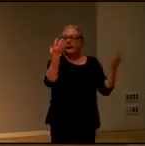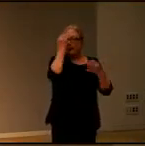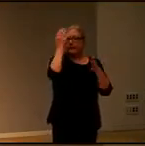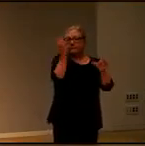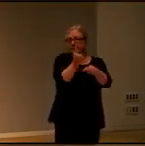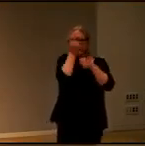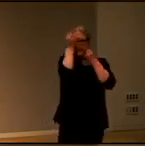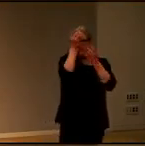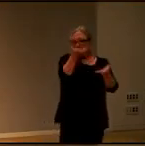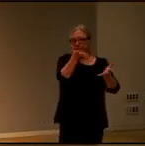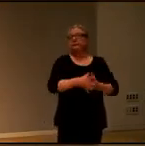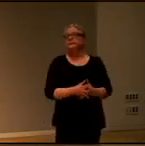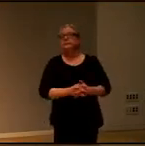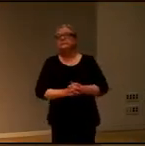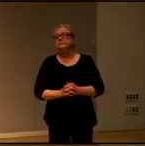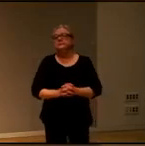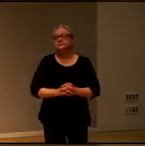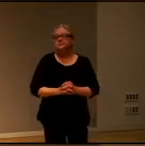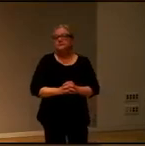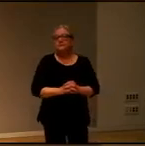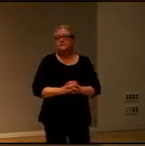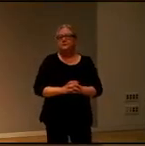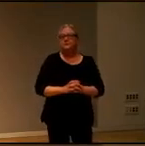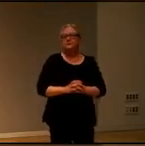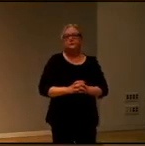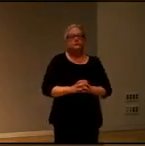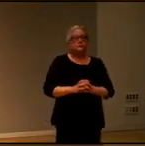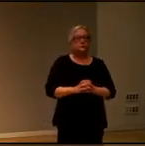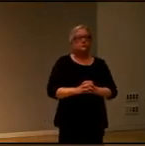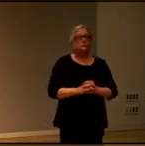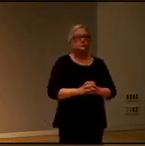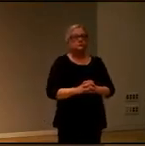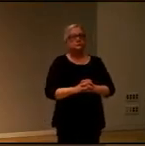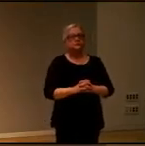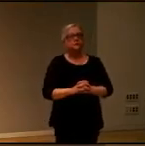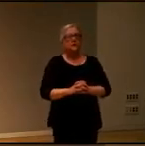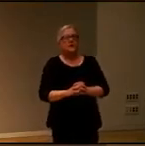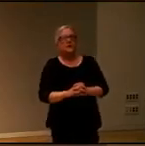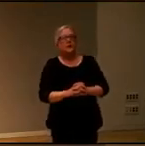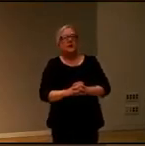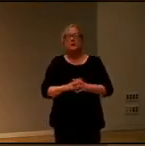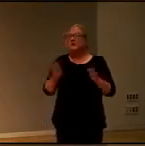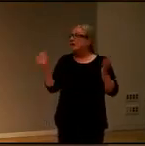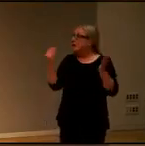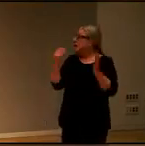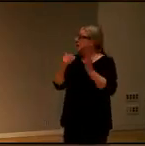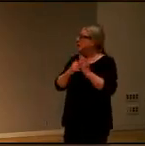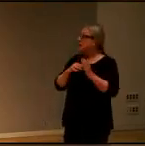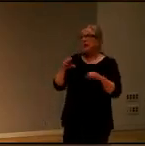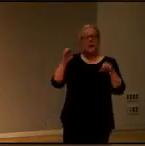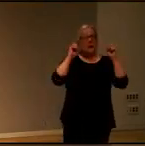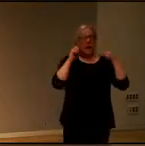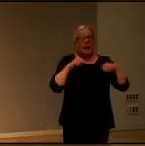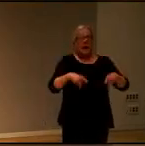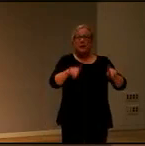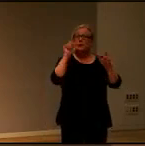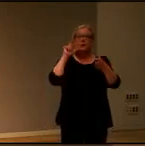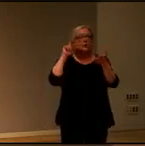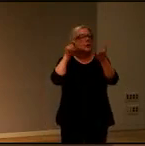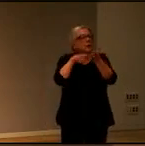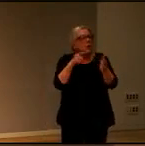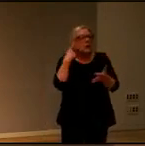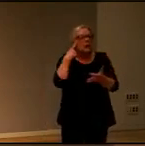information. So again, these are under-recognized opportunities for